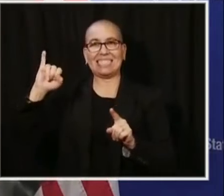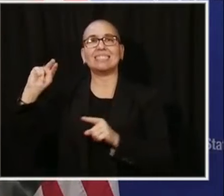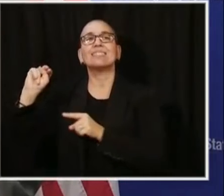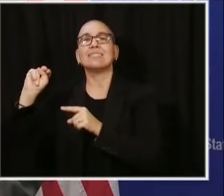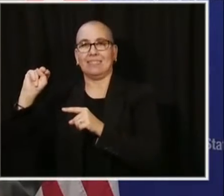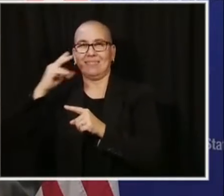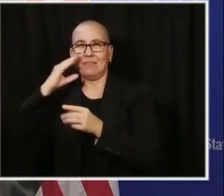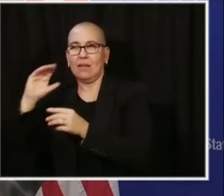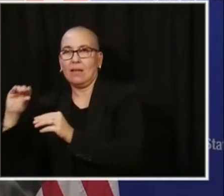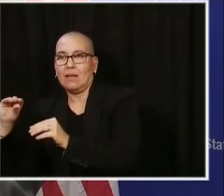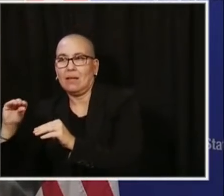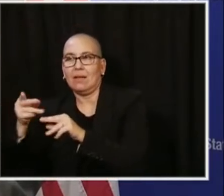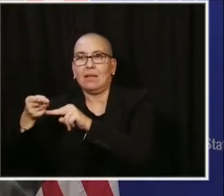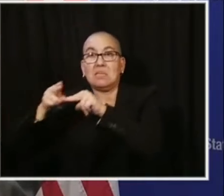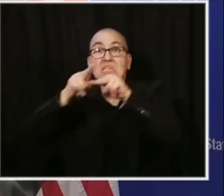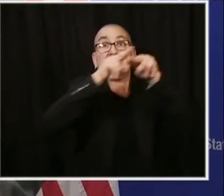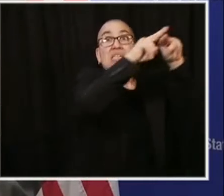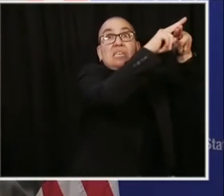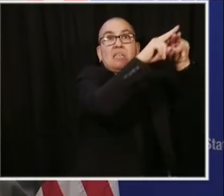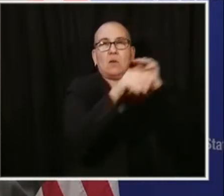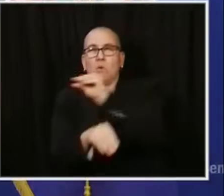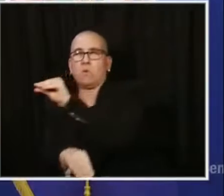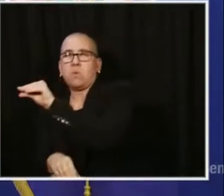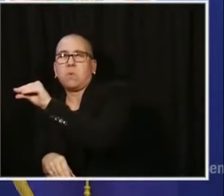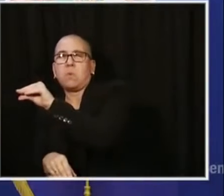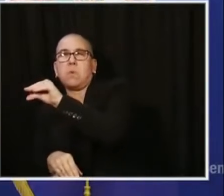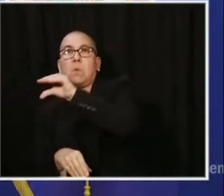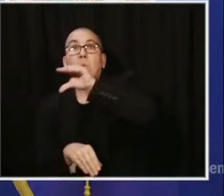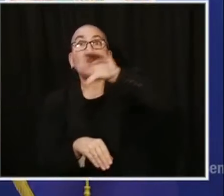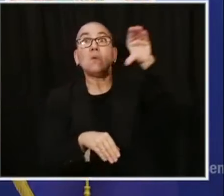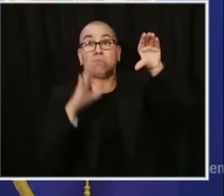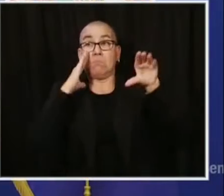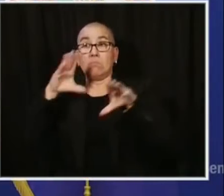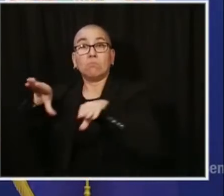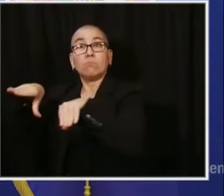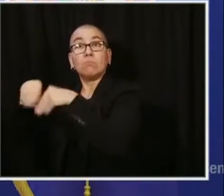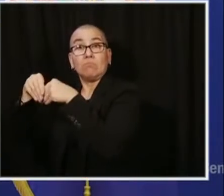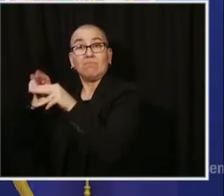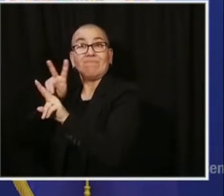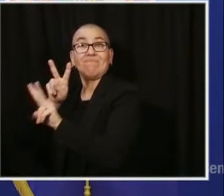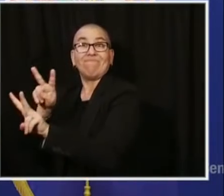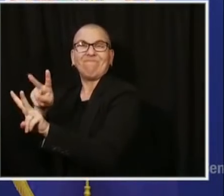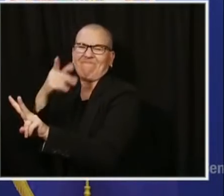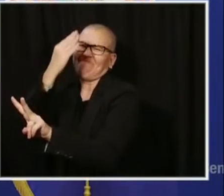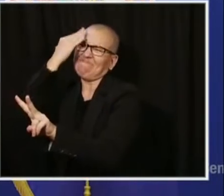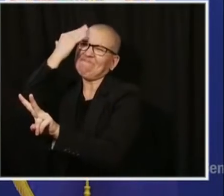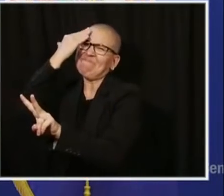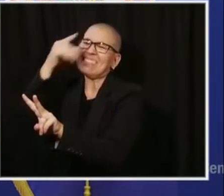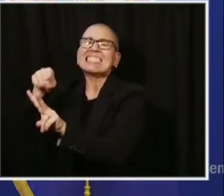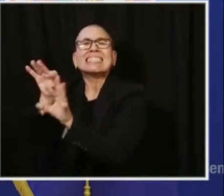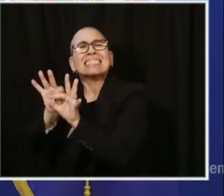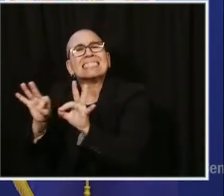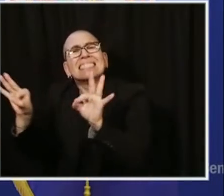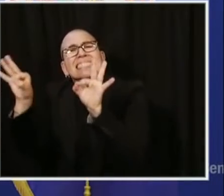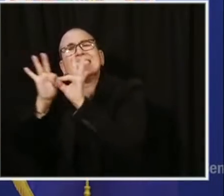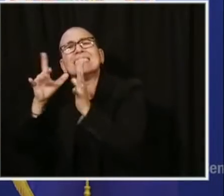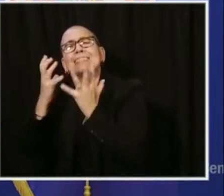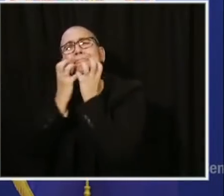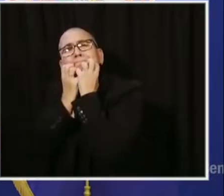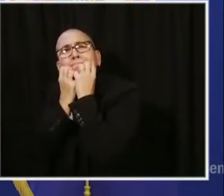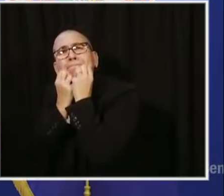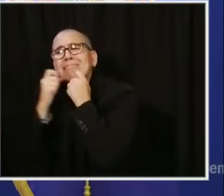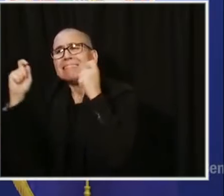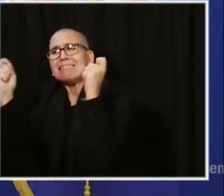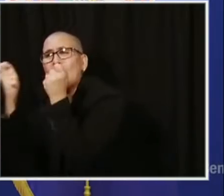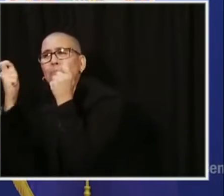Again, just to be clear, weddings and funerals, these are hugely important human activities, and it is incredibly painful not to